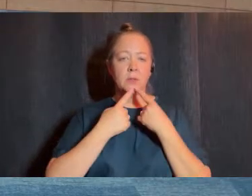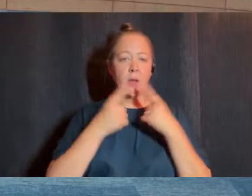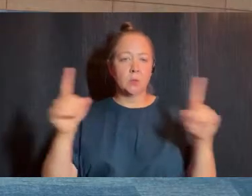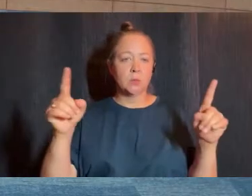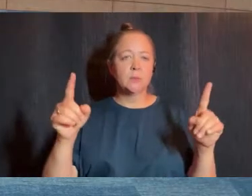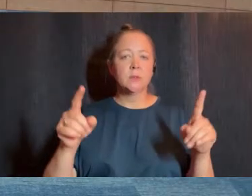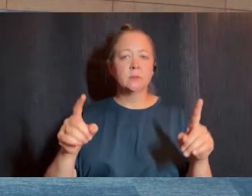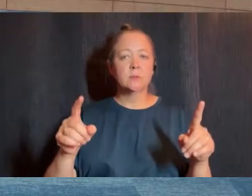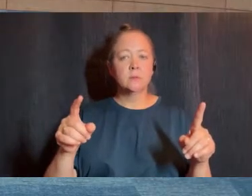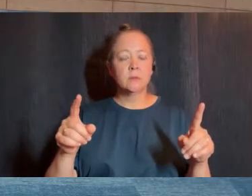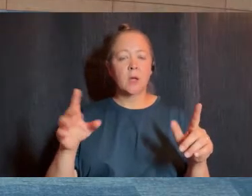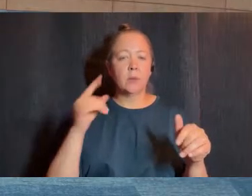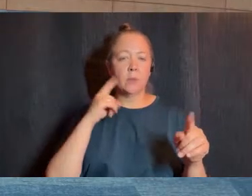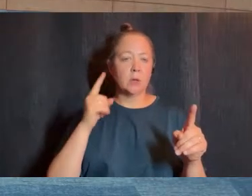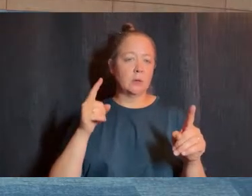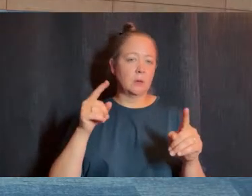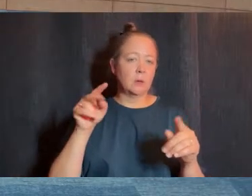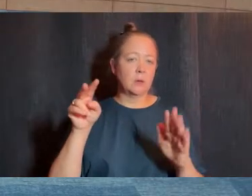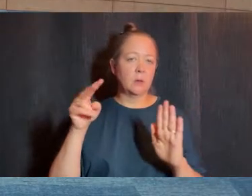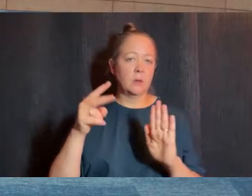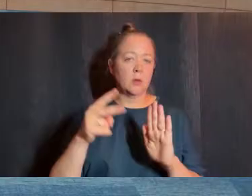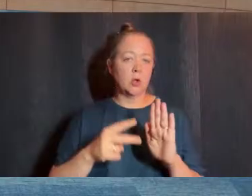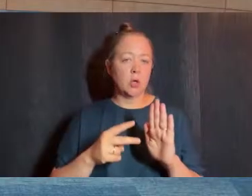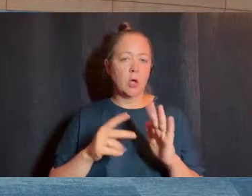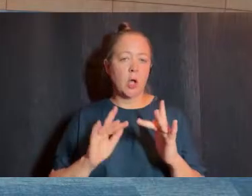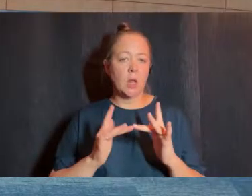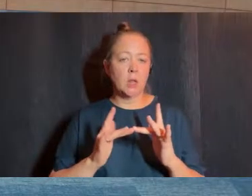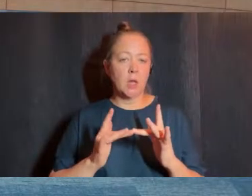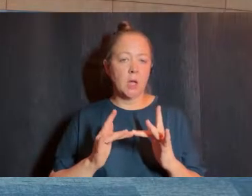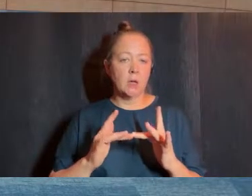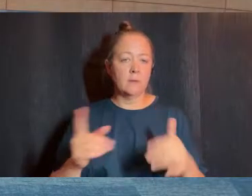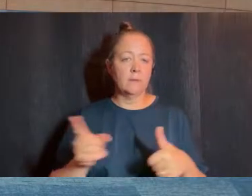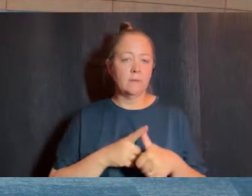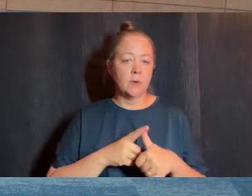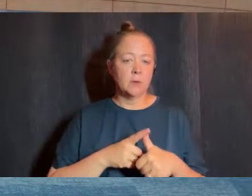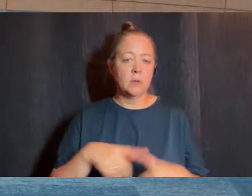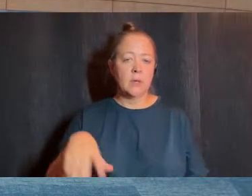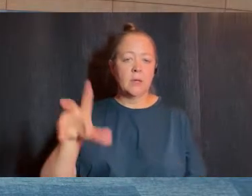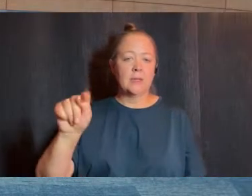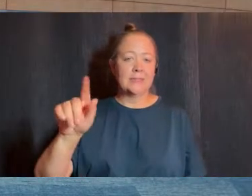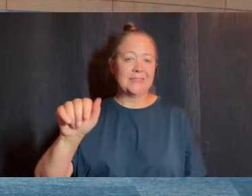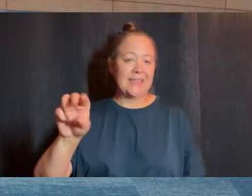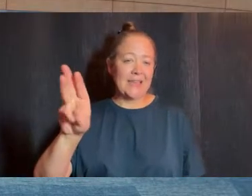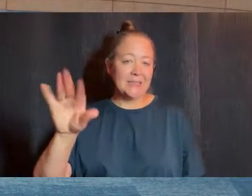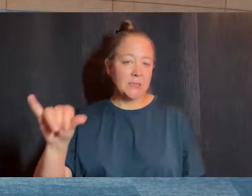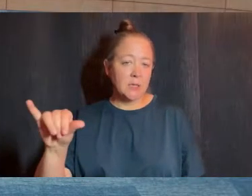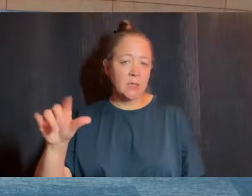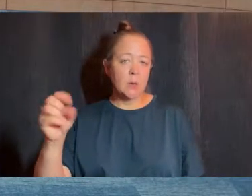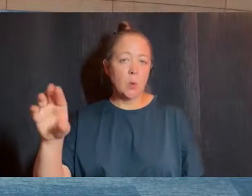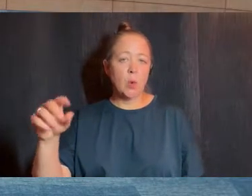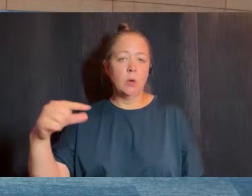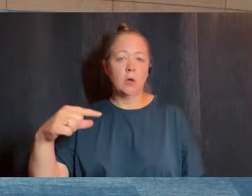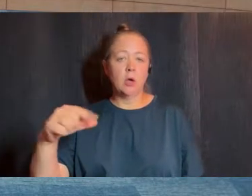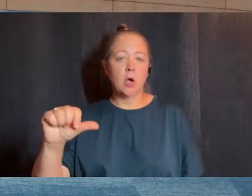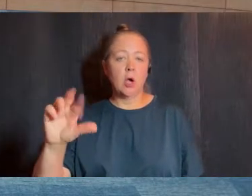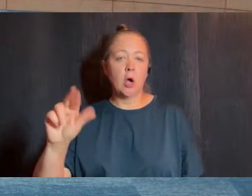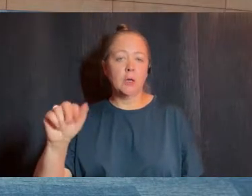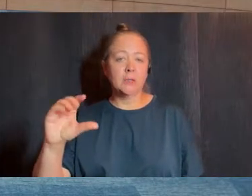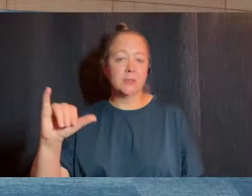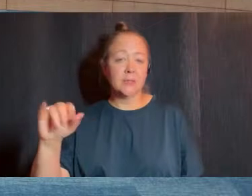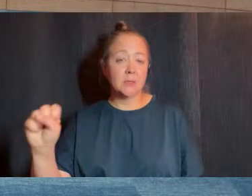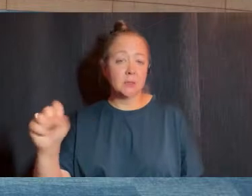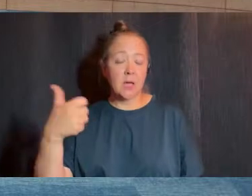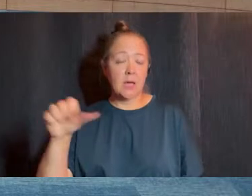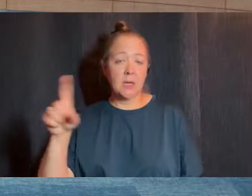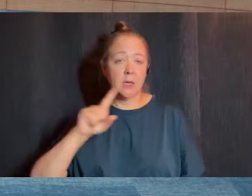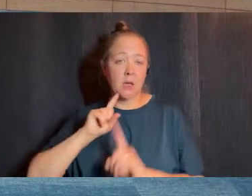online first, so I don't forget either of you. Councilmember Tanzi or Garces, do you have any announcements? No? No,